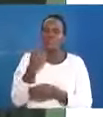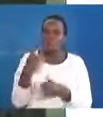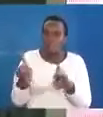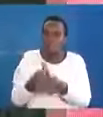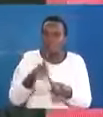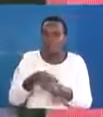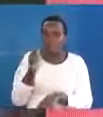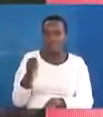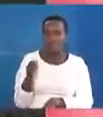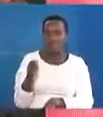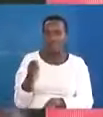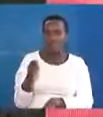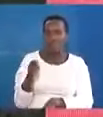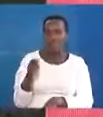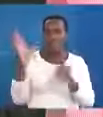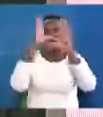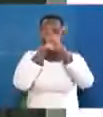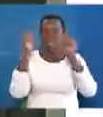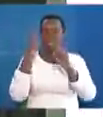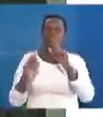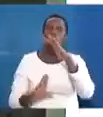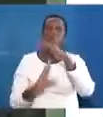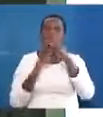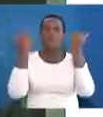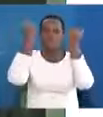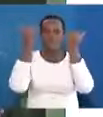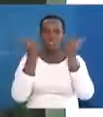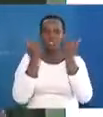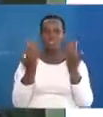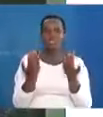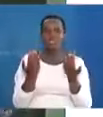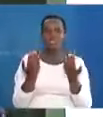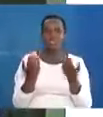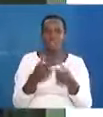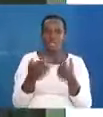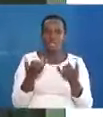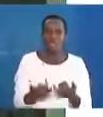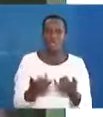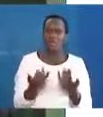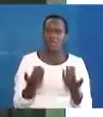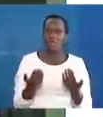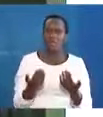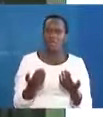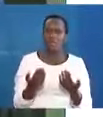of the Supreme Court? And then the ombudsman is supposed to go